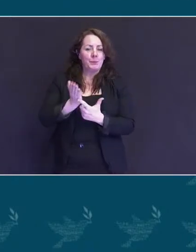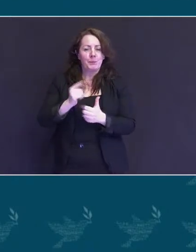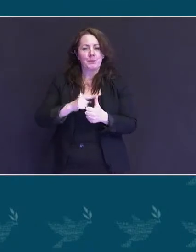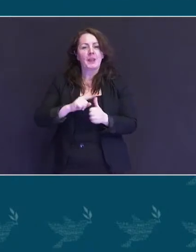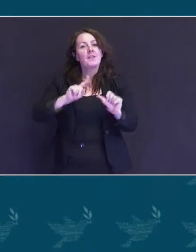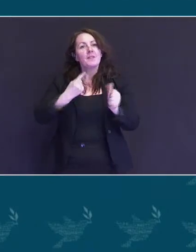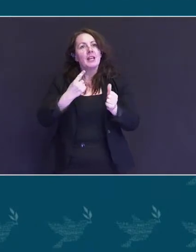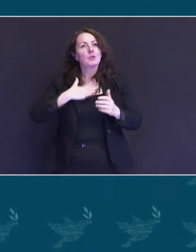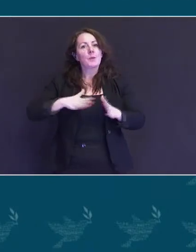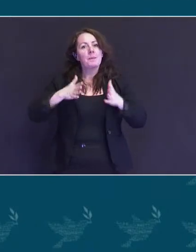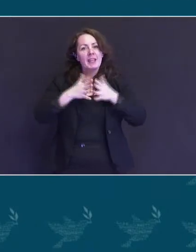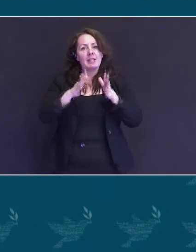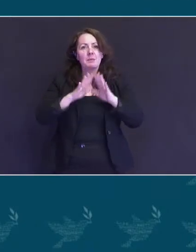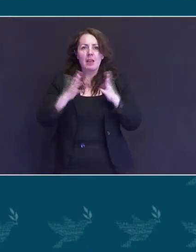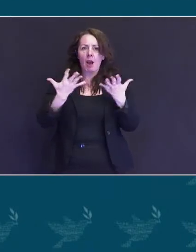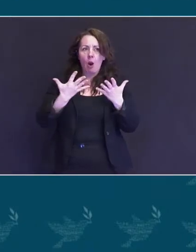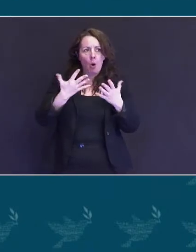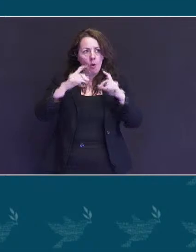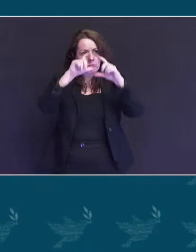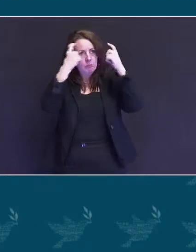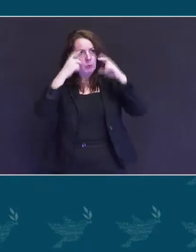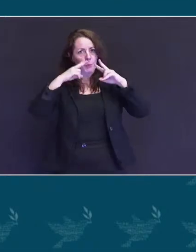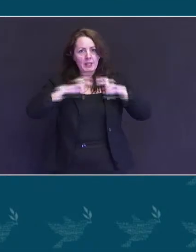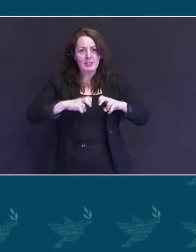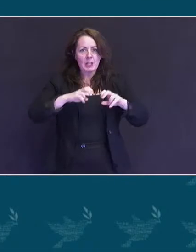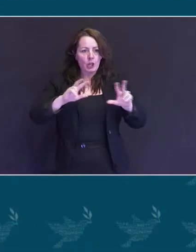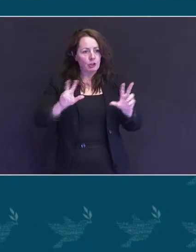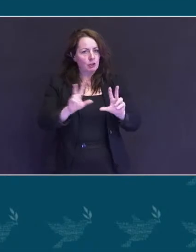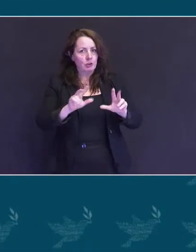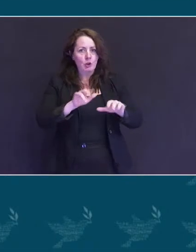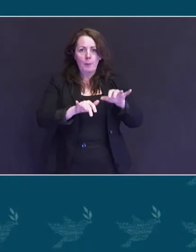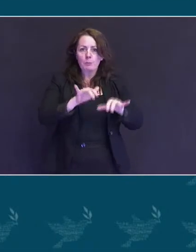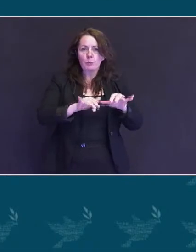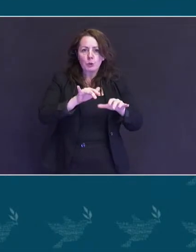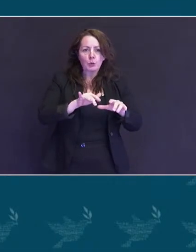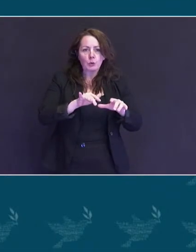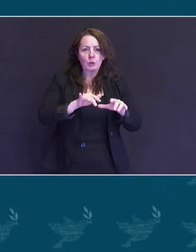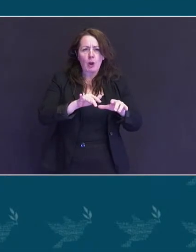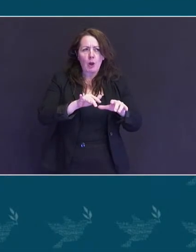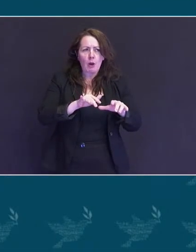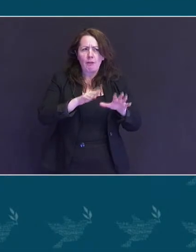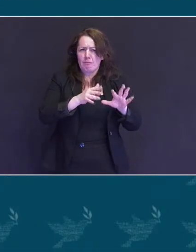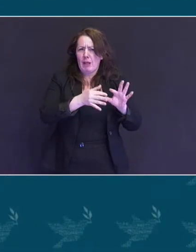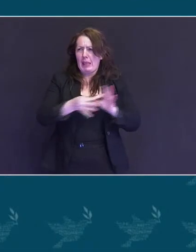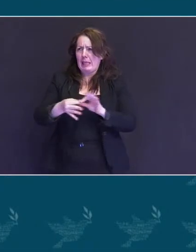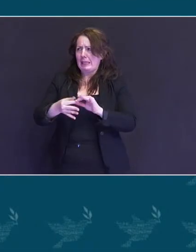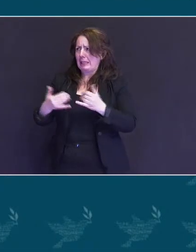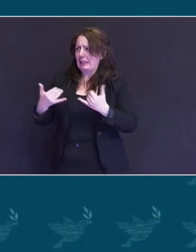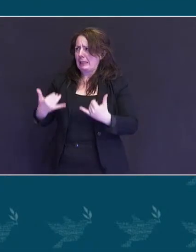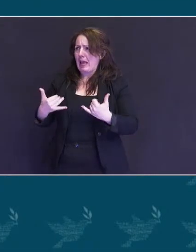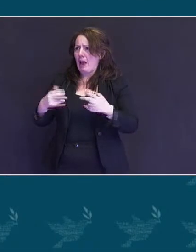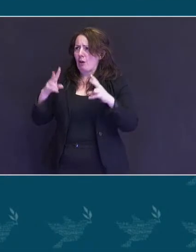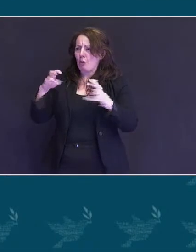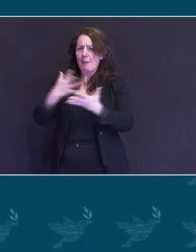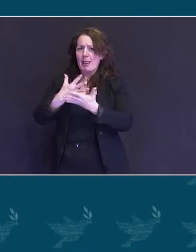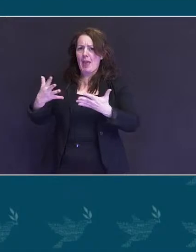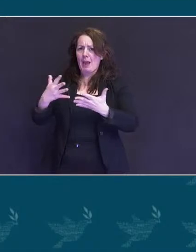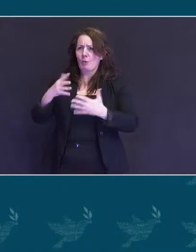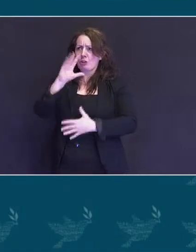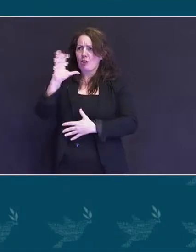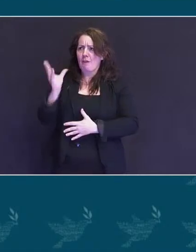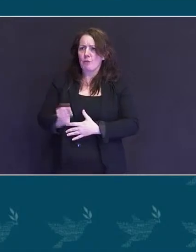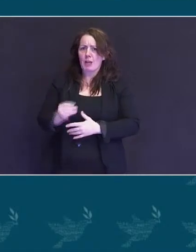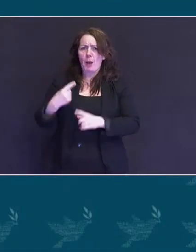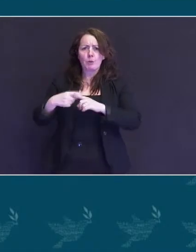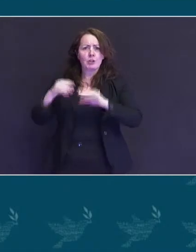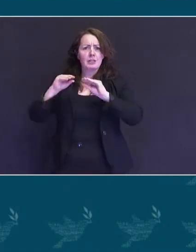like to touch upon two issues. First, to explain how a researcher in computer science is